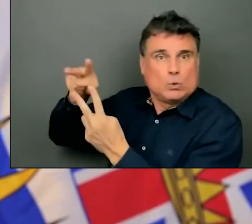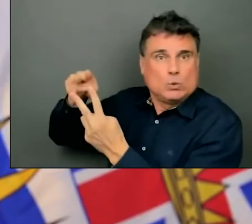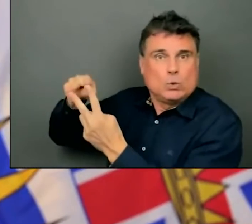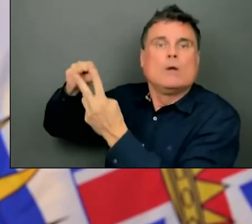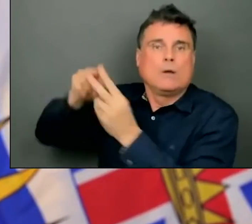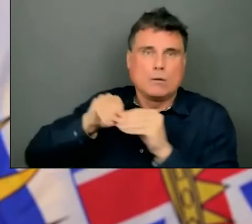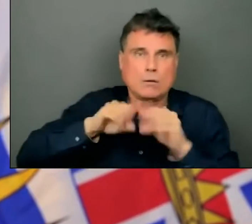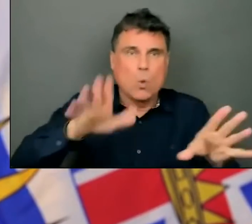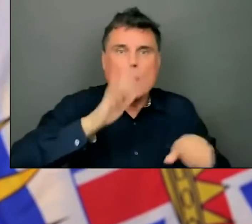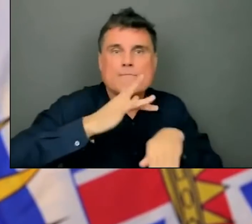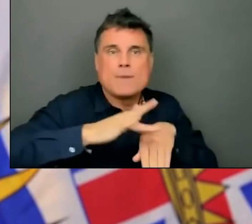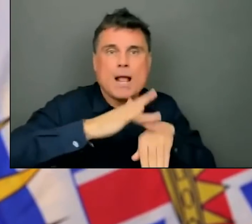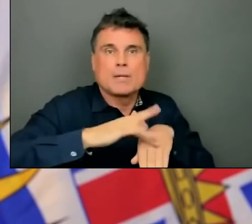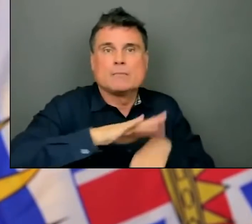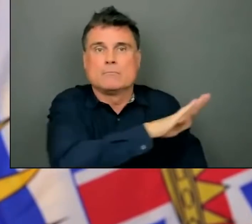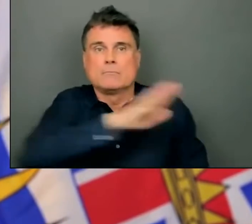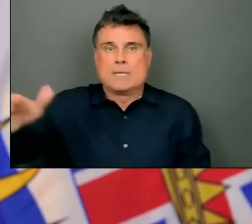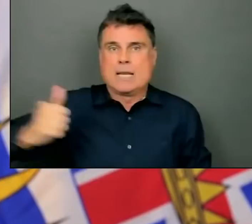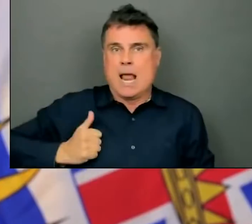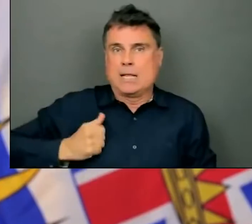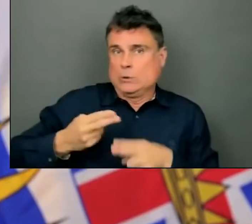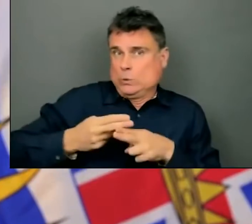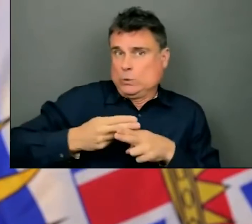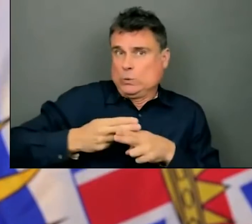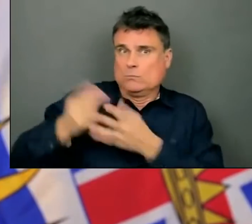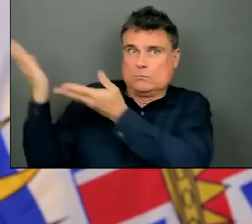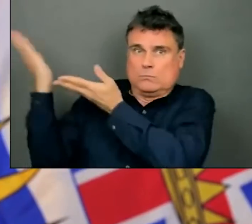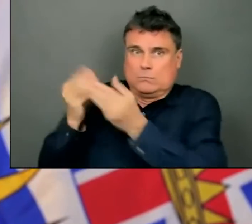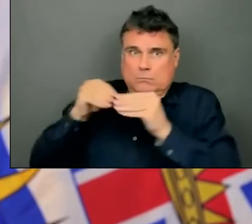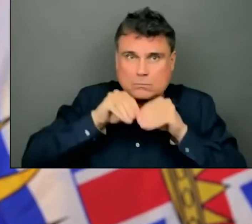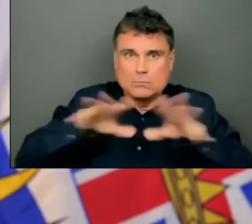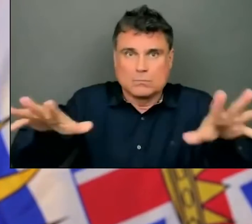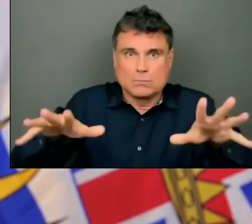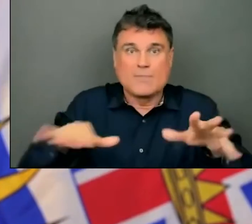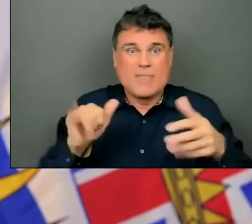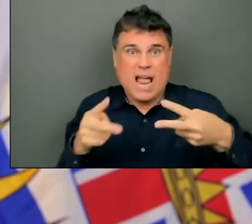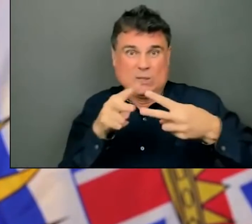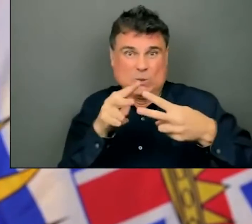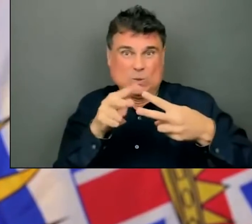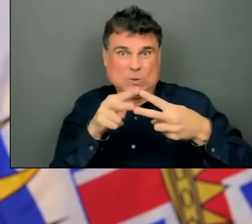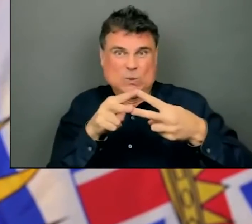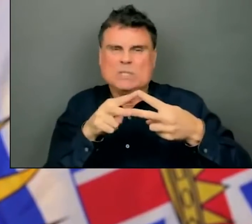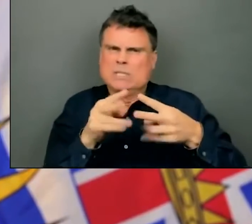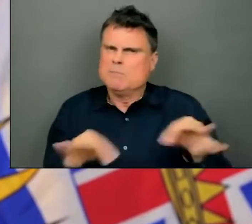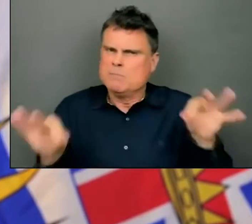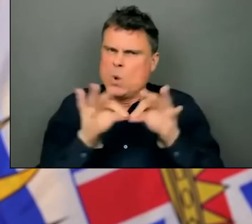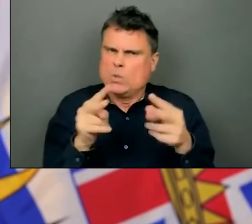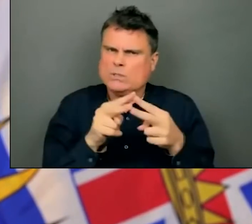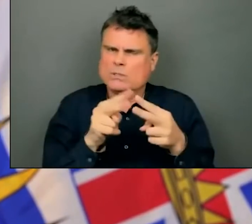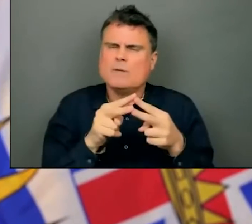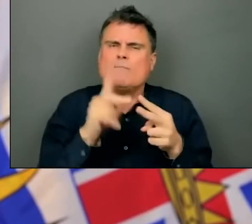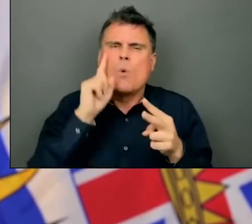future. These are especially important for people who are at high risk of having severe illness